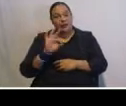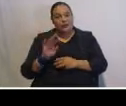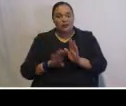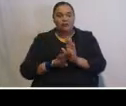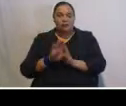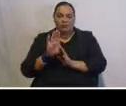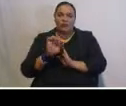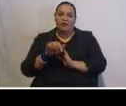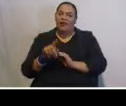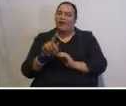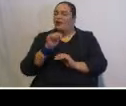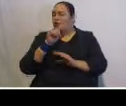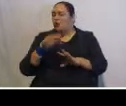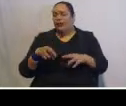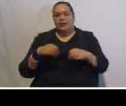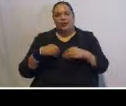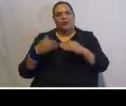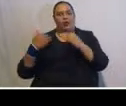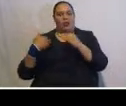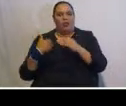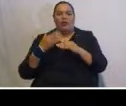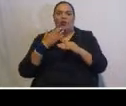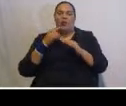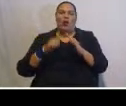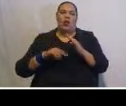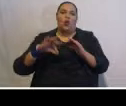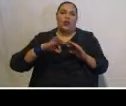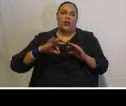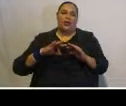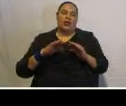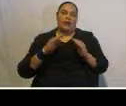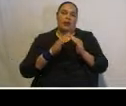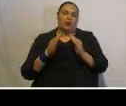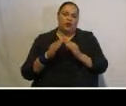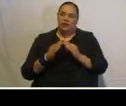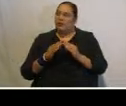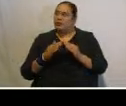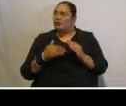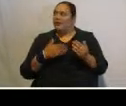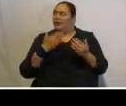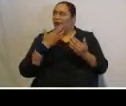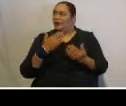increase is an unacceptable burden on low-income households.